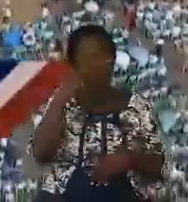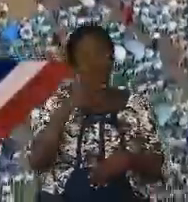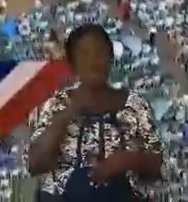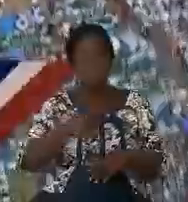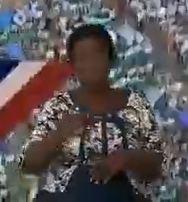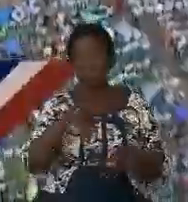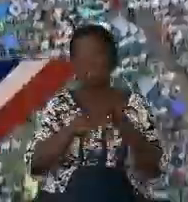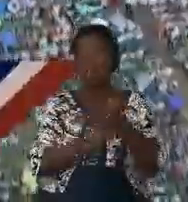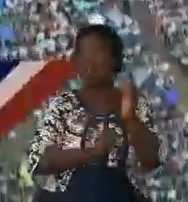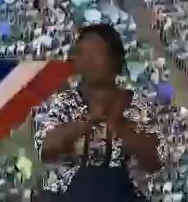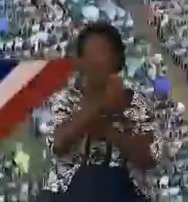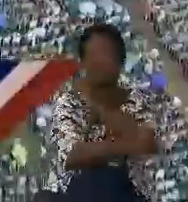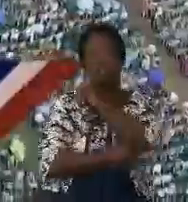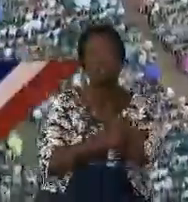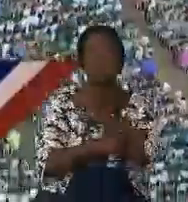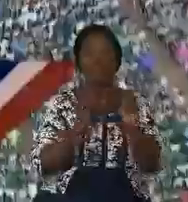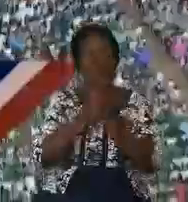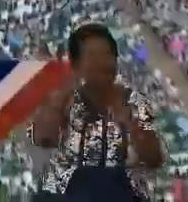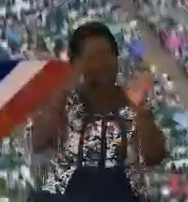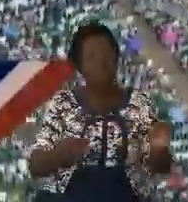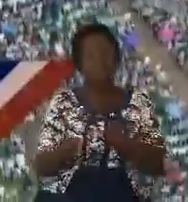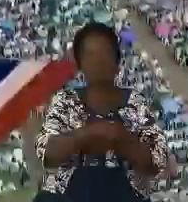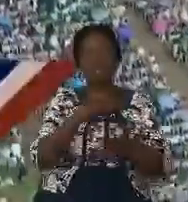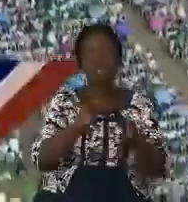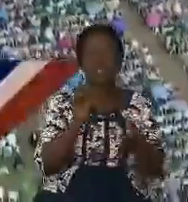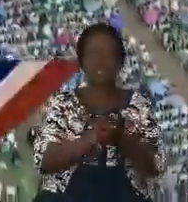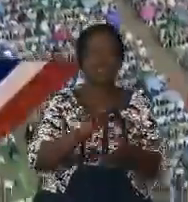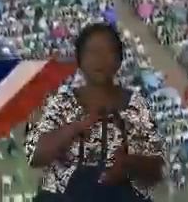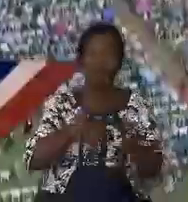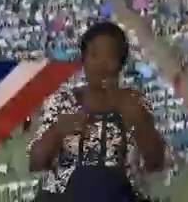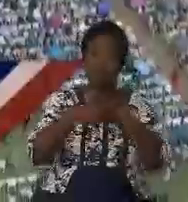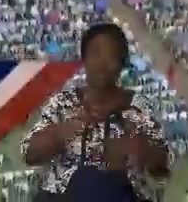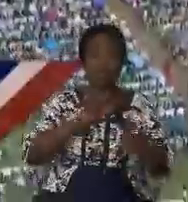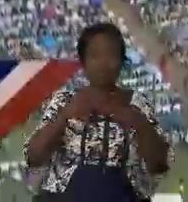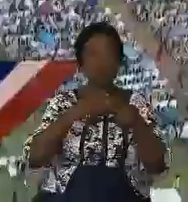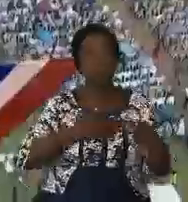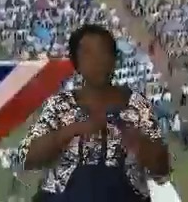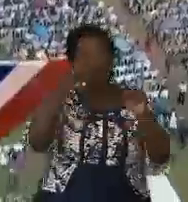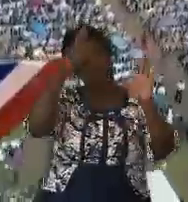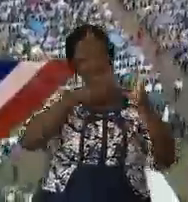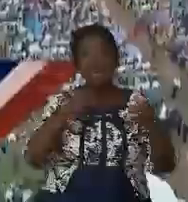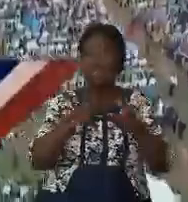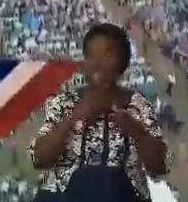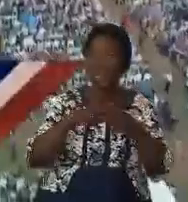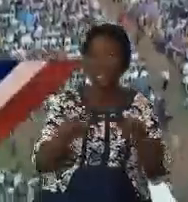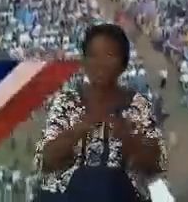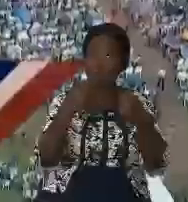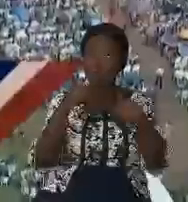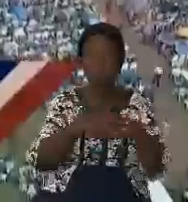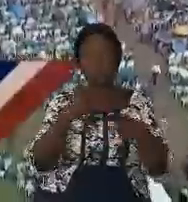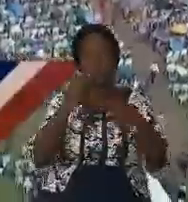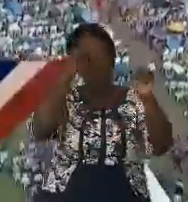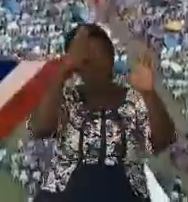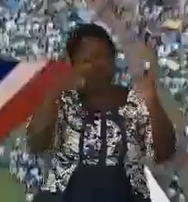here today? Maybe because you are sitting over there in the far country. Now make up your mind. I will return. I will go to my